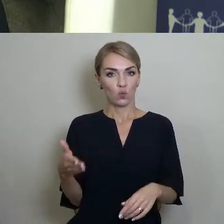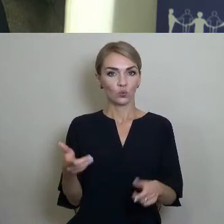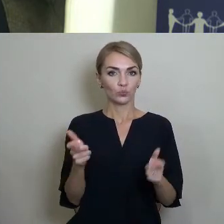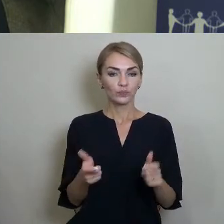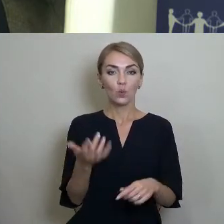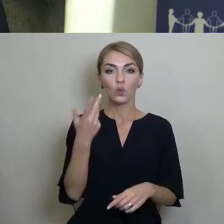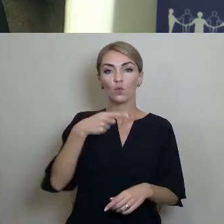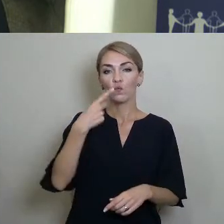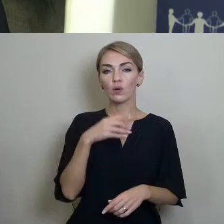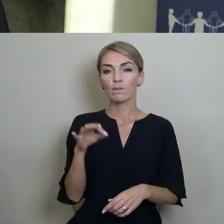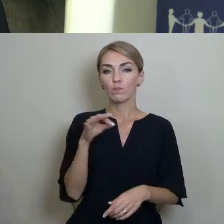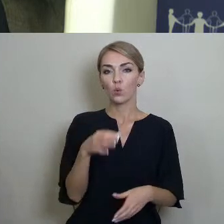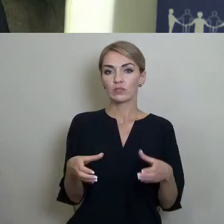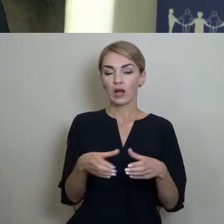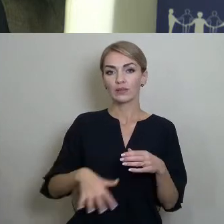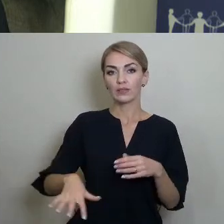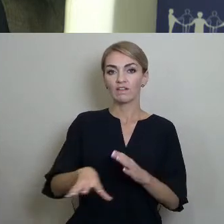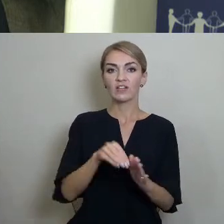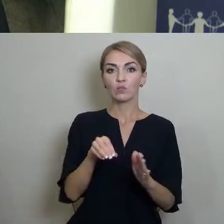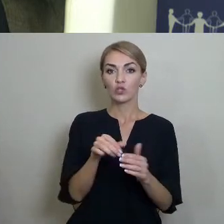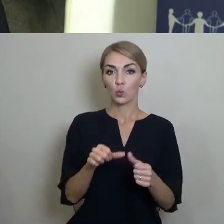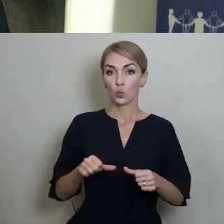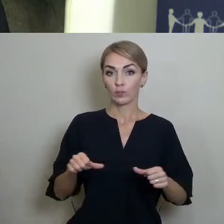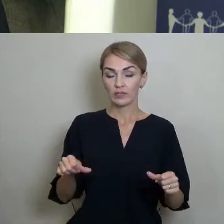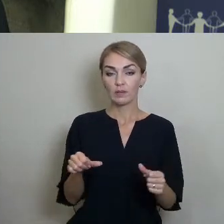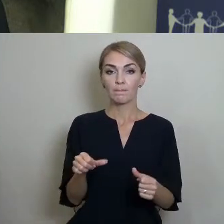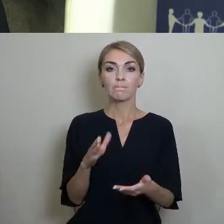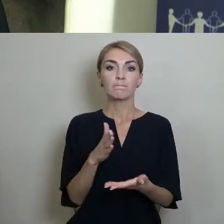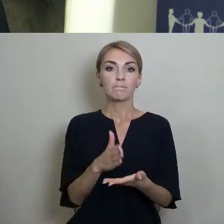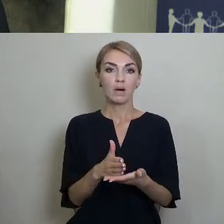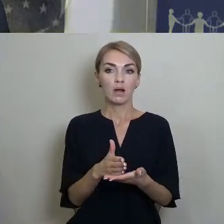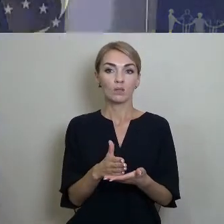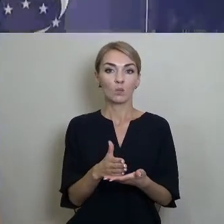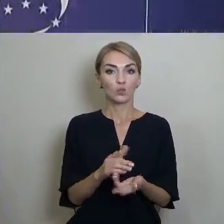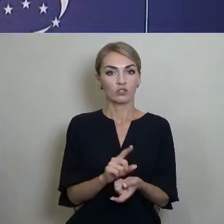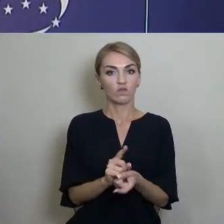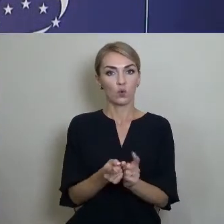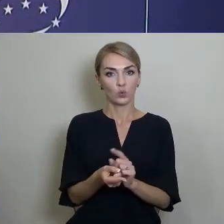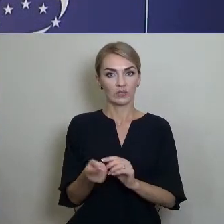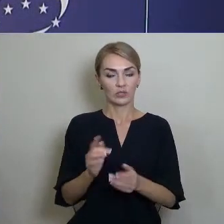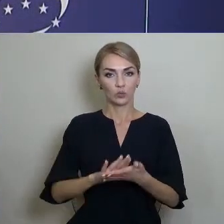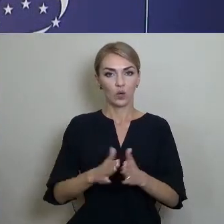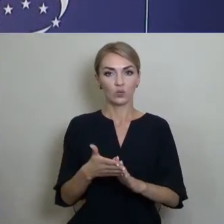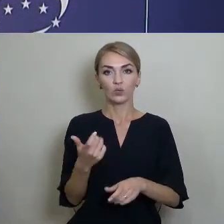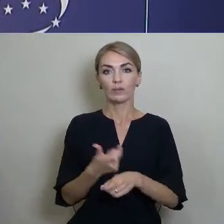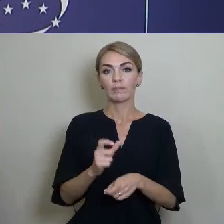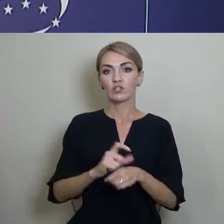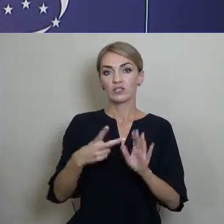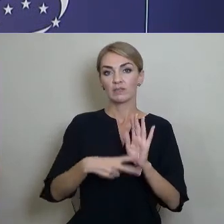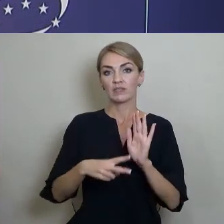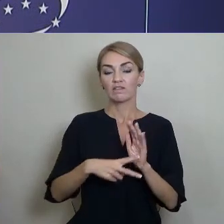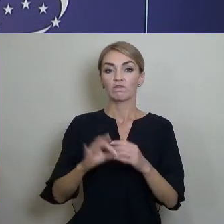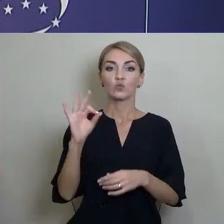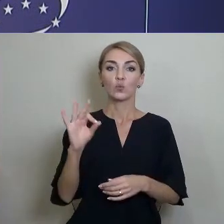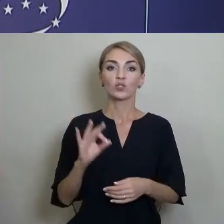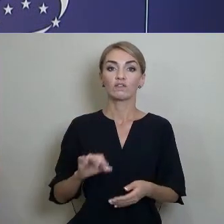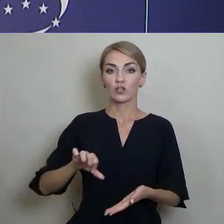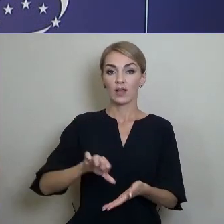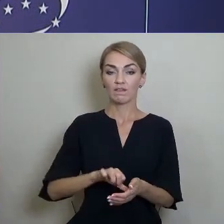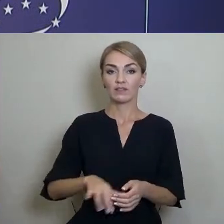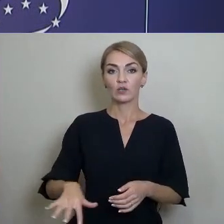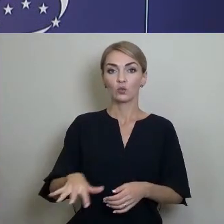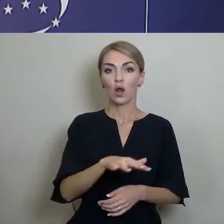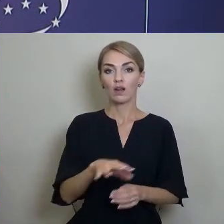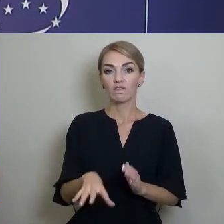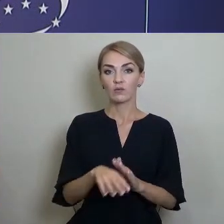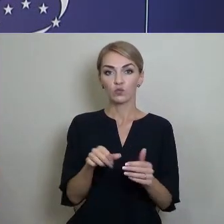exists. But on the other hand, when we are talking about the TC's composition, we have a different situation. More than 70% of